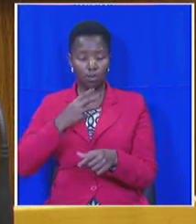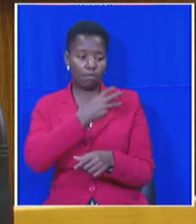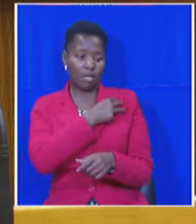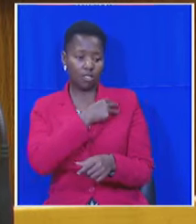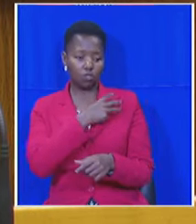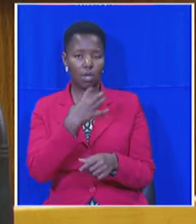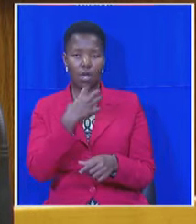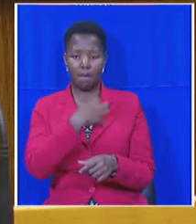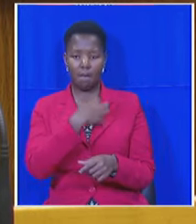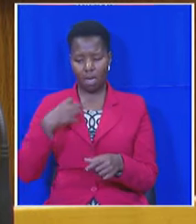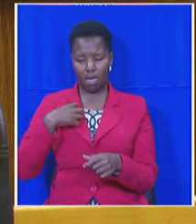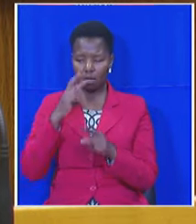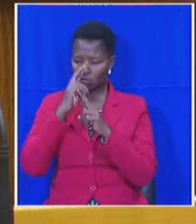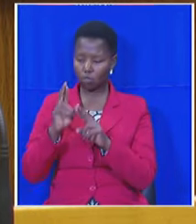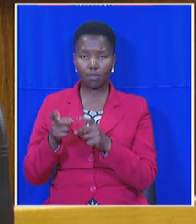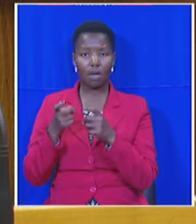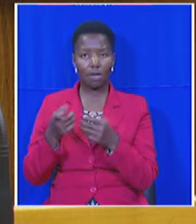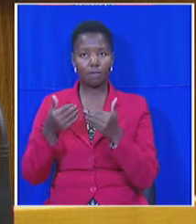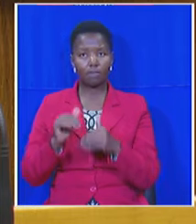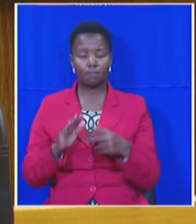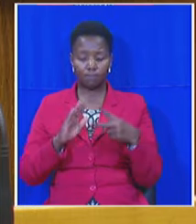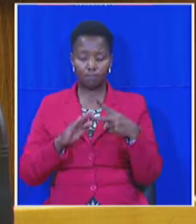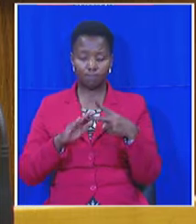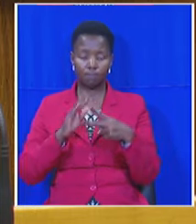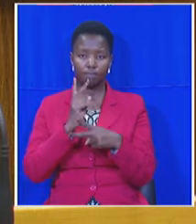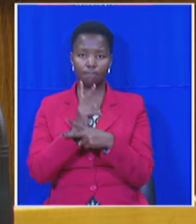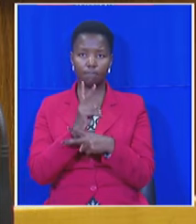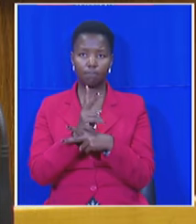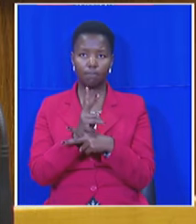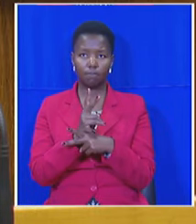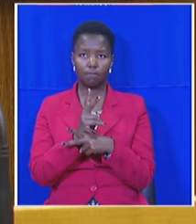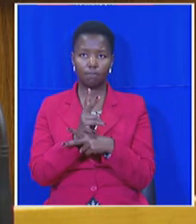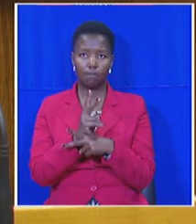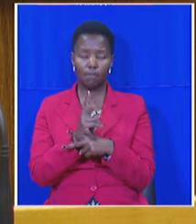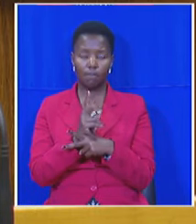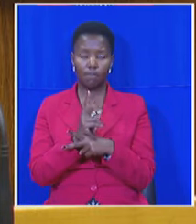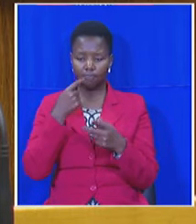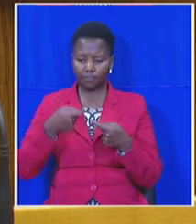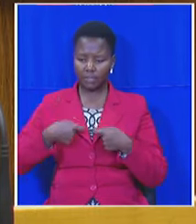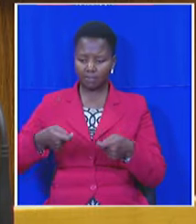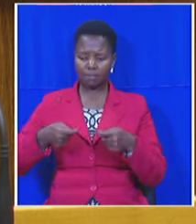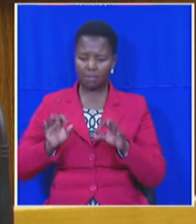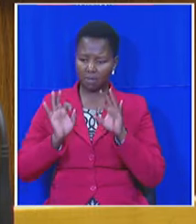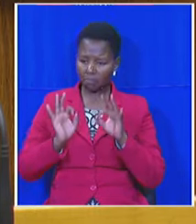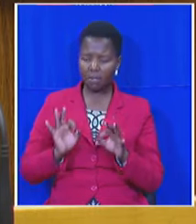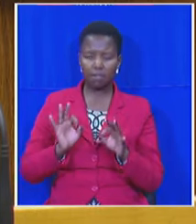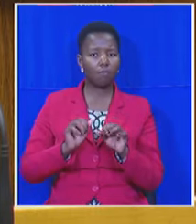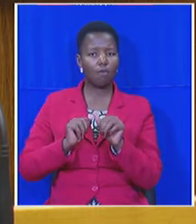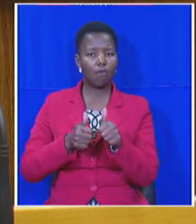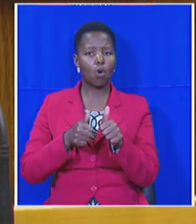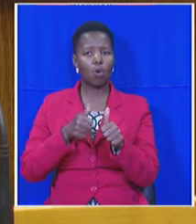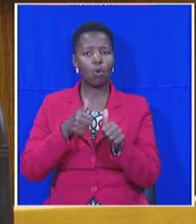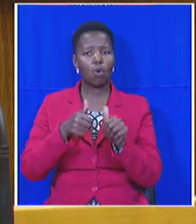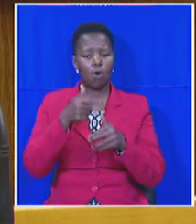So I think we need to do that. The other thing is that we found is that irregular expenditure, there seems to be lots and lots of